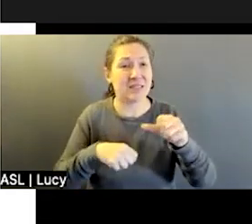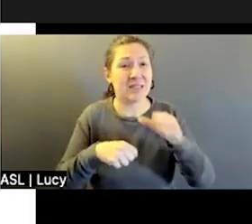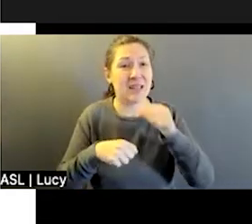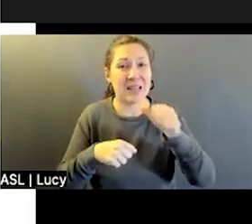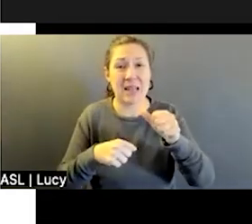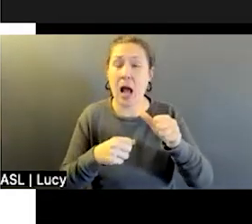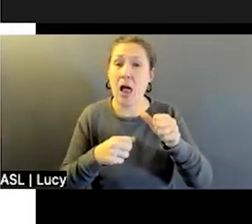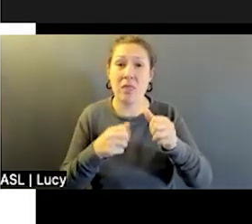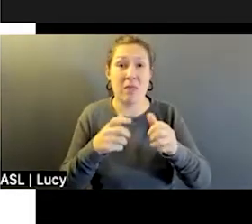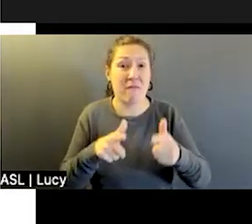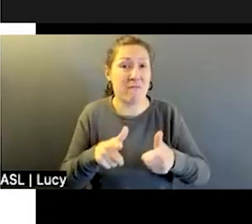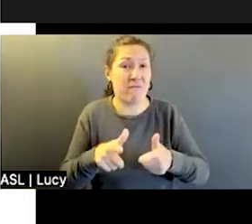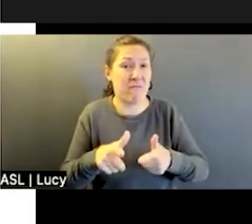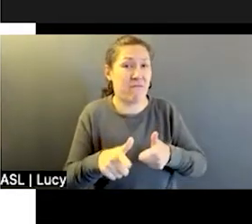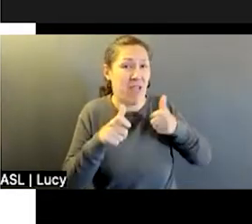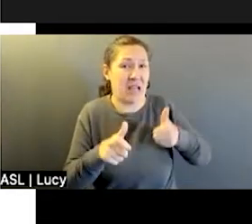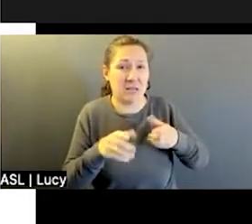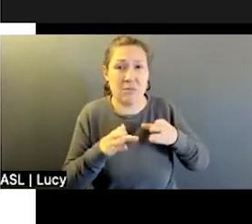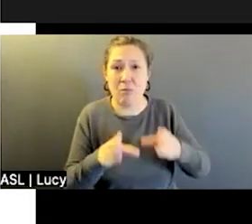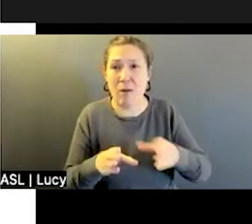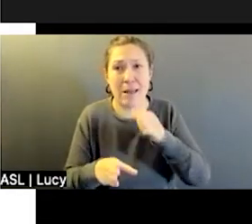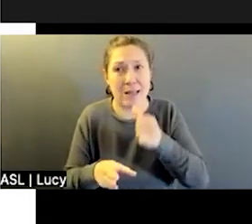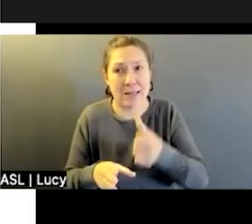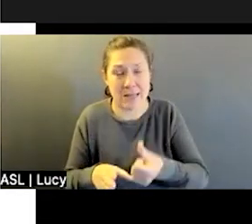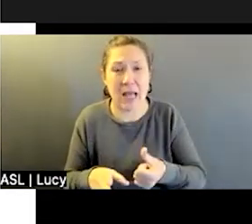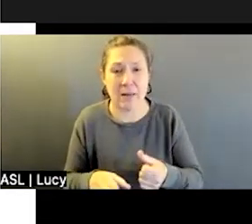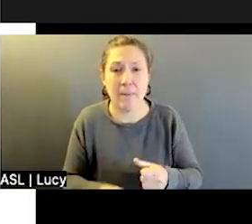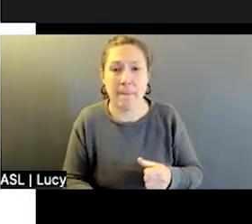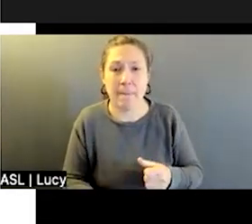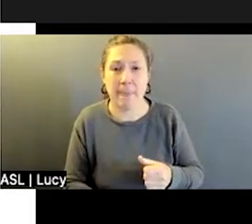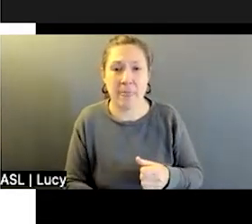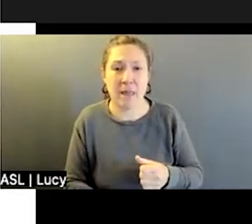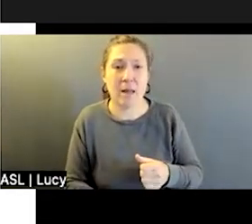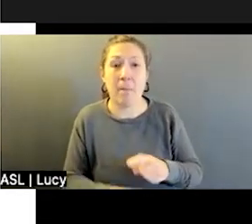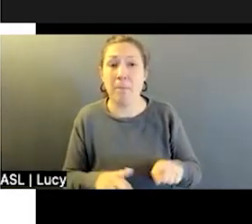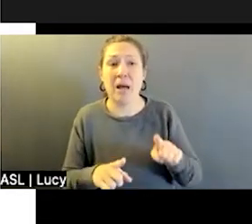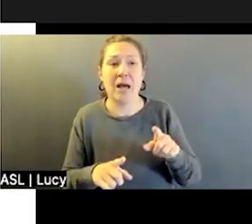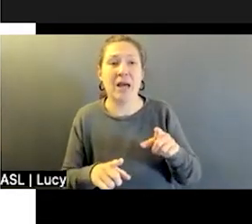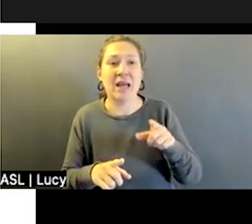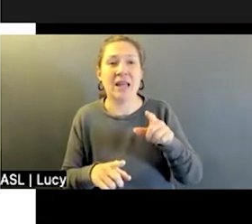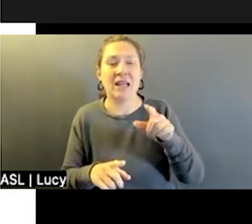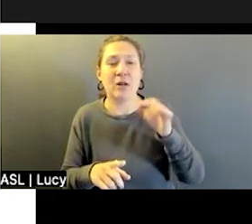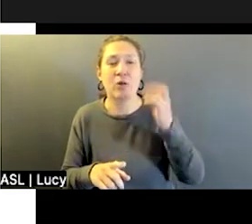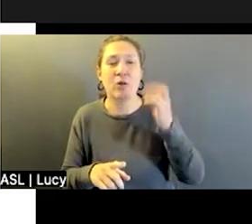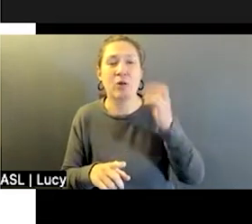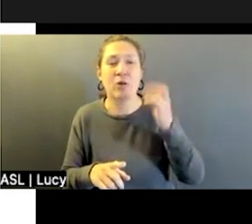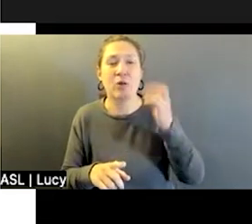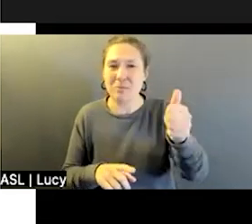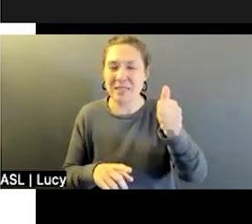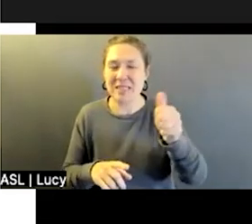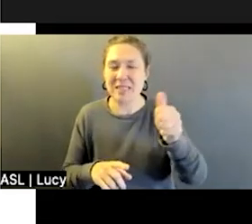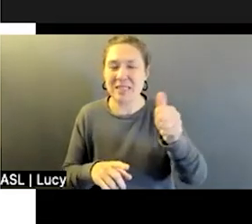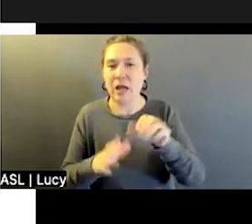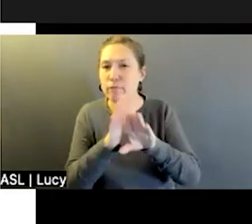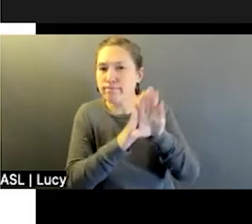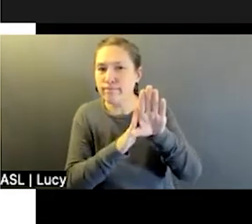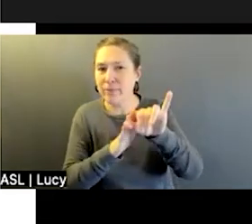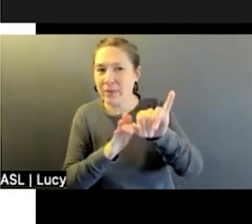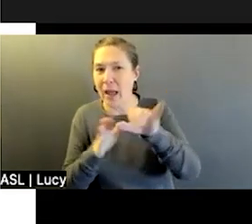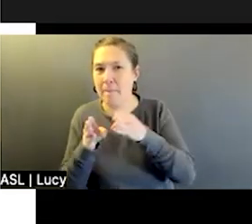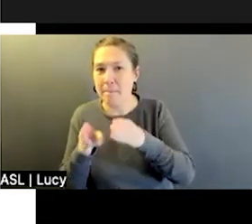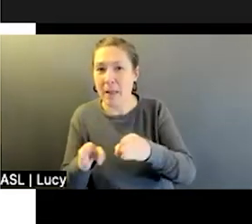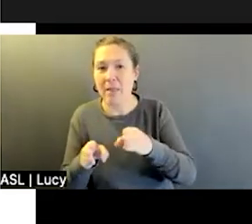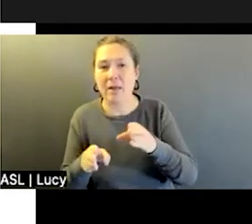different method. That's why probably he devised this coding method. He even invented a version of the